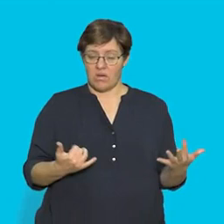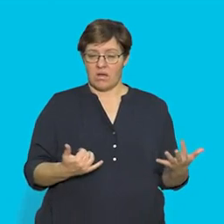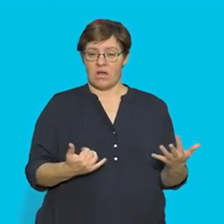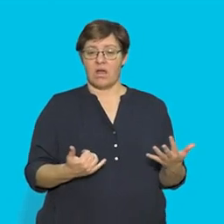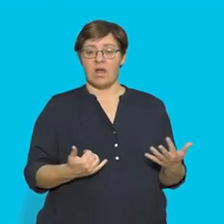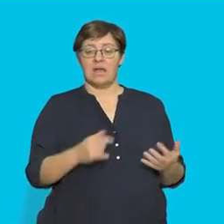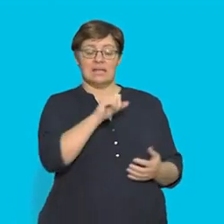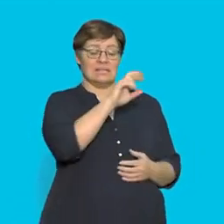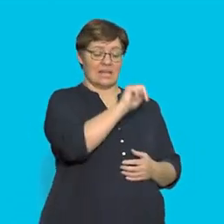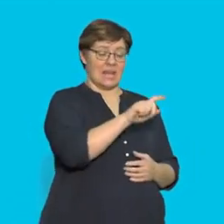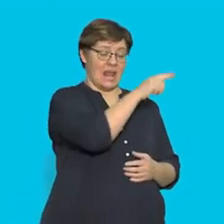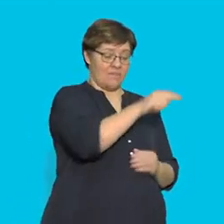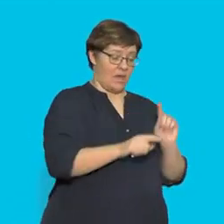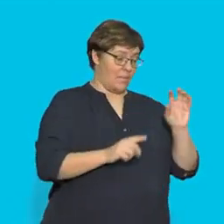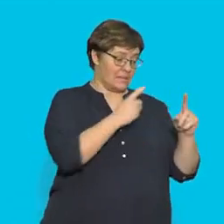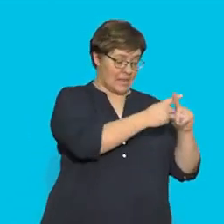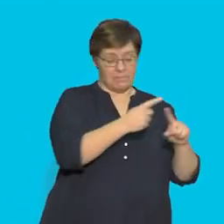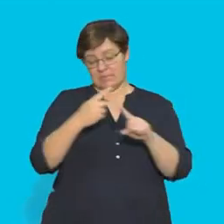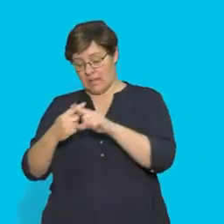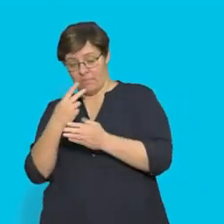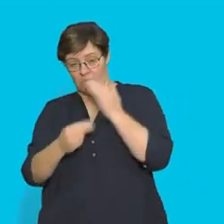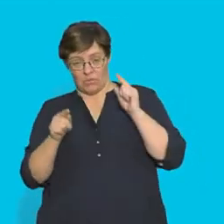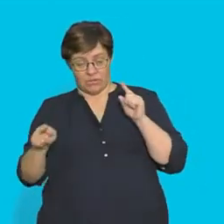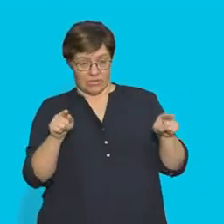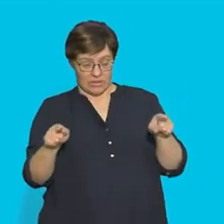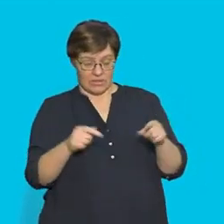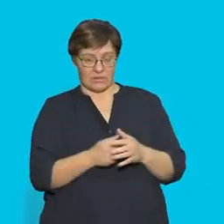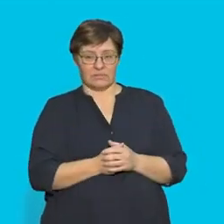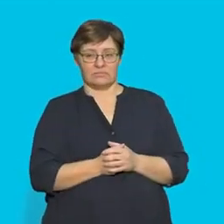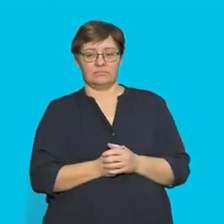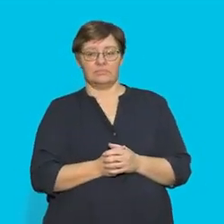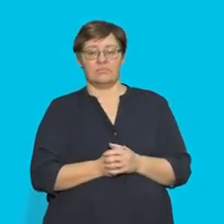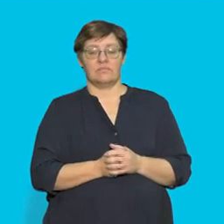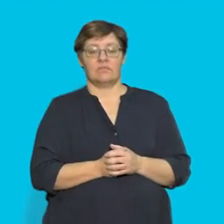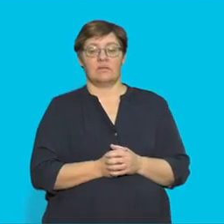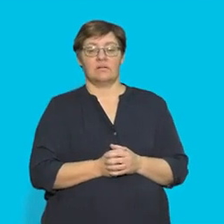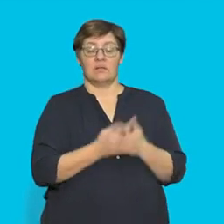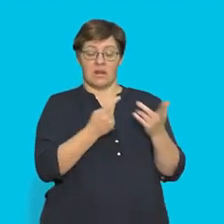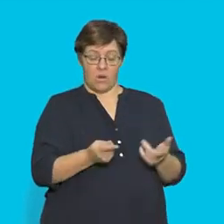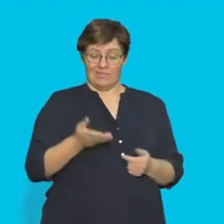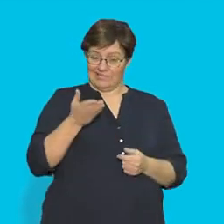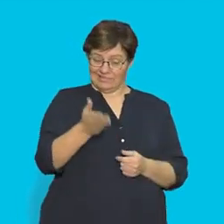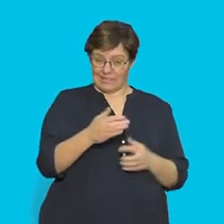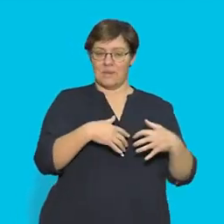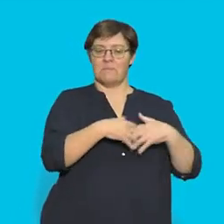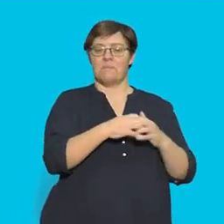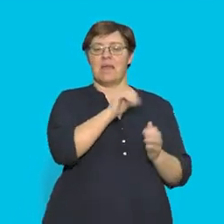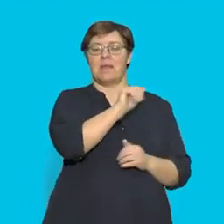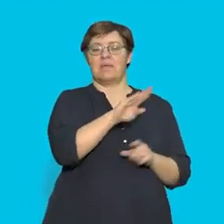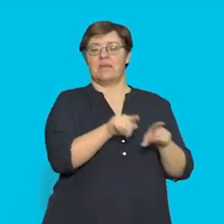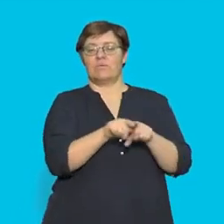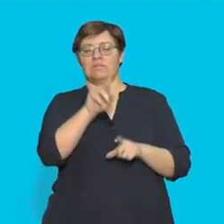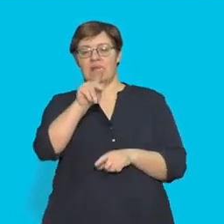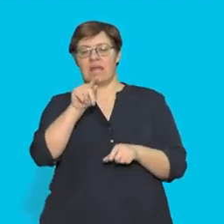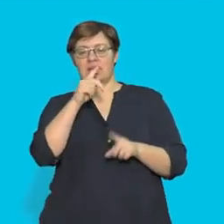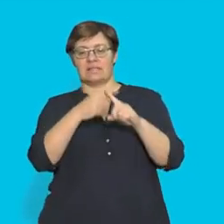Okay, we're going to multiply both sides by sine of alpha. And there we go. We've multiplied both sides by sine of alpha. Now, this again